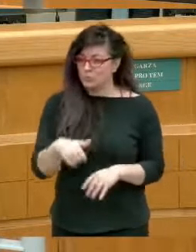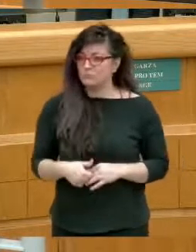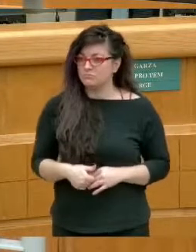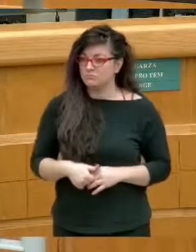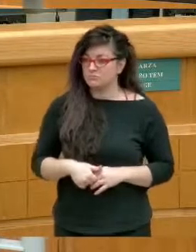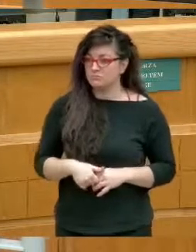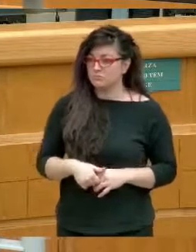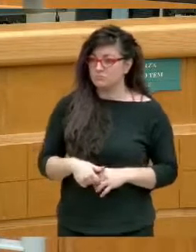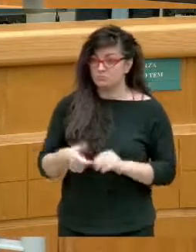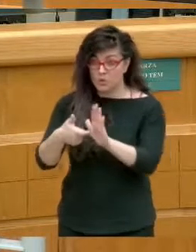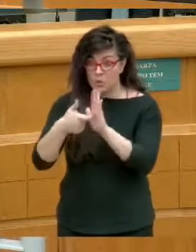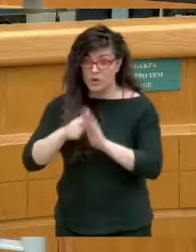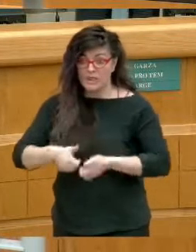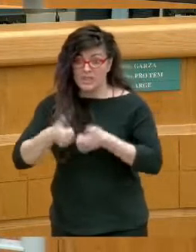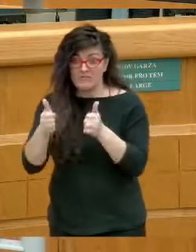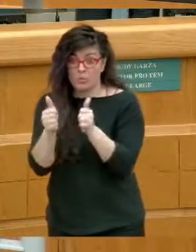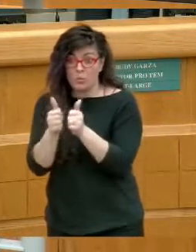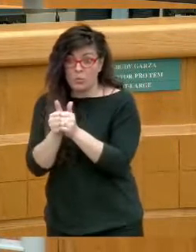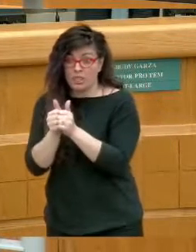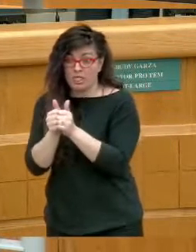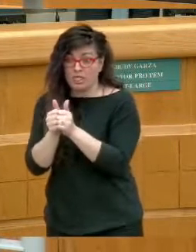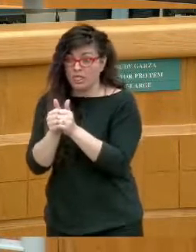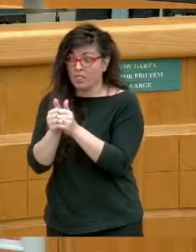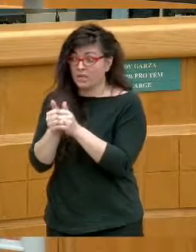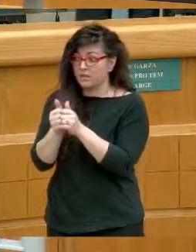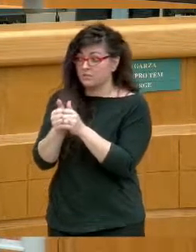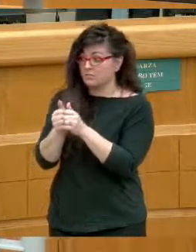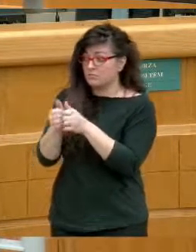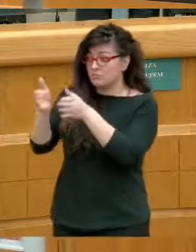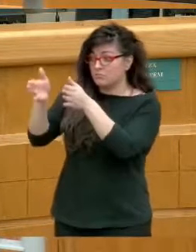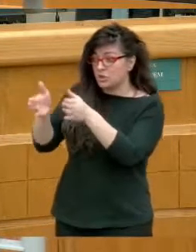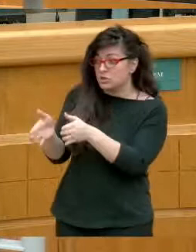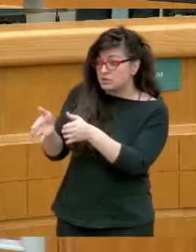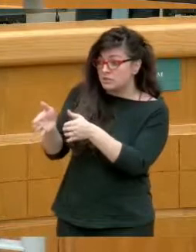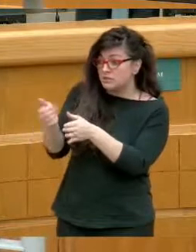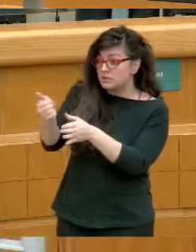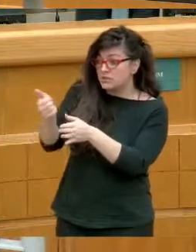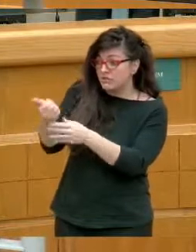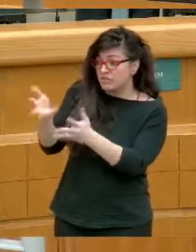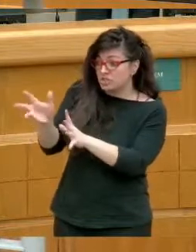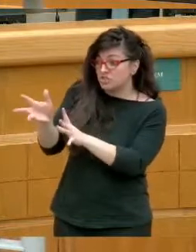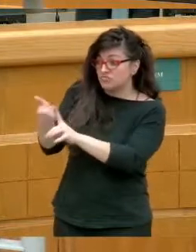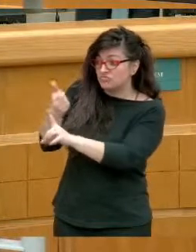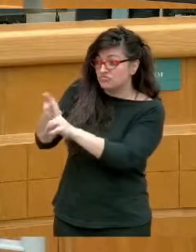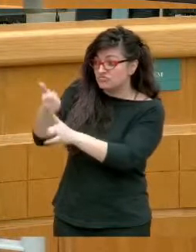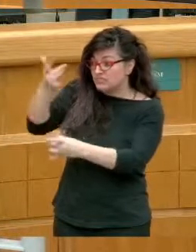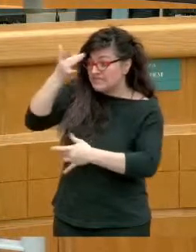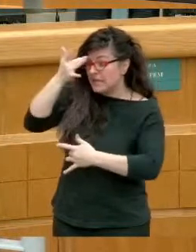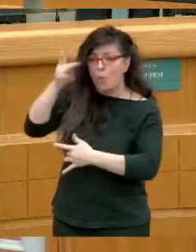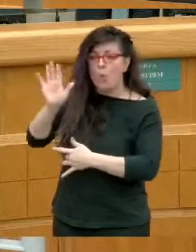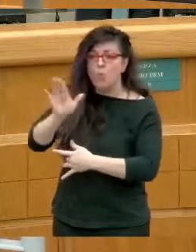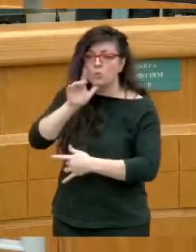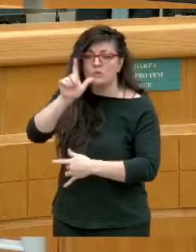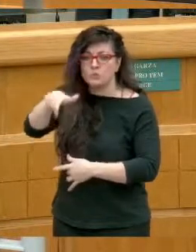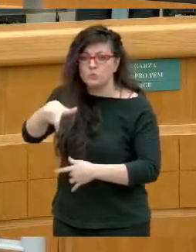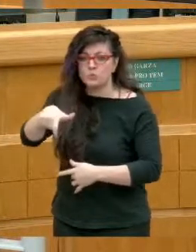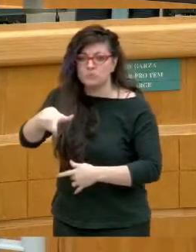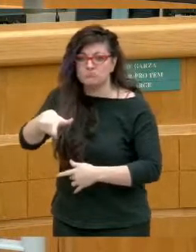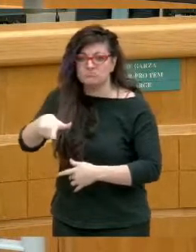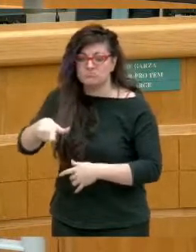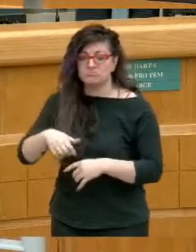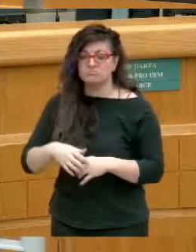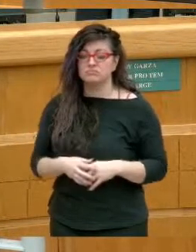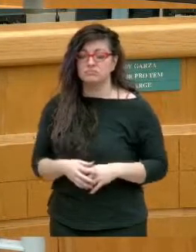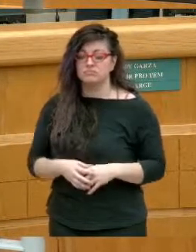case, of our beef processing plant who has tested positive. You don't have to show symptoms or live with an